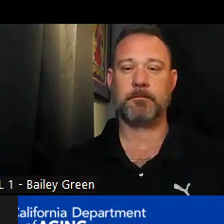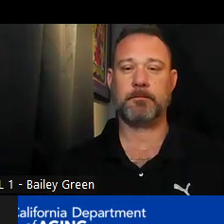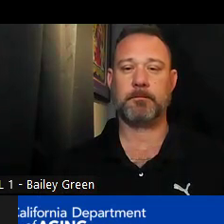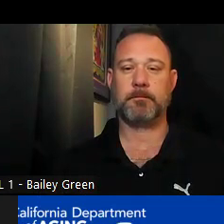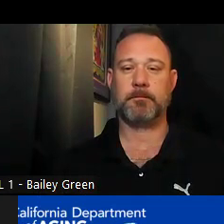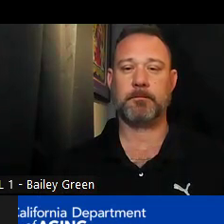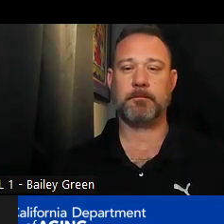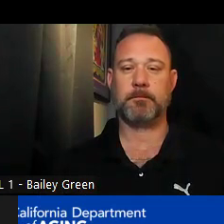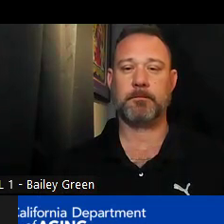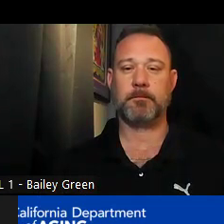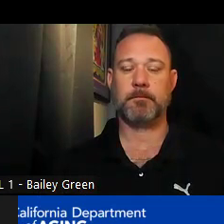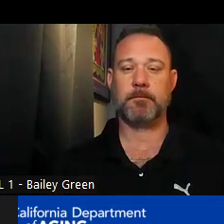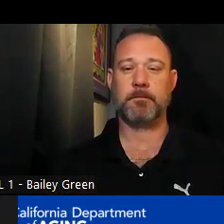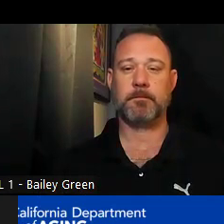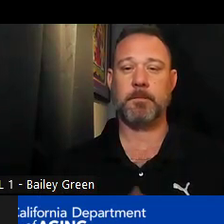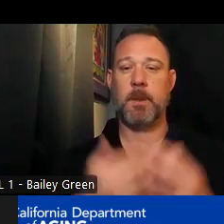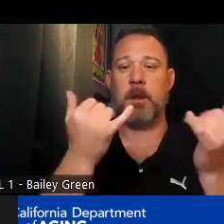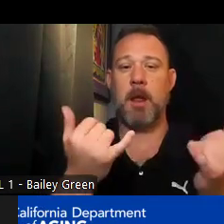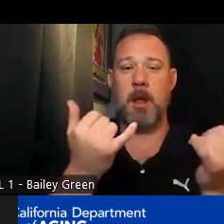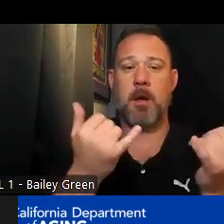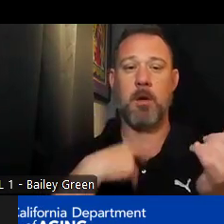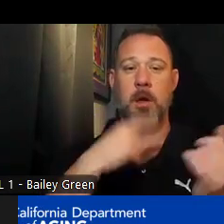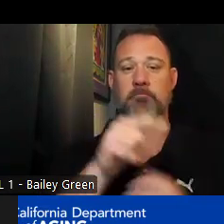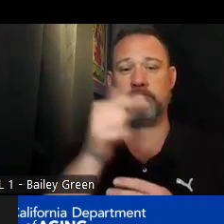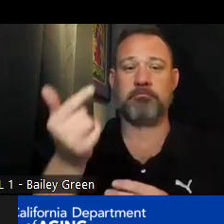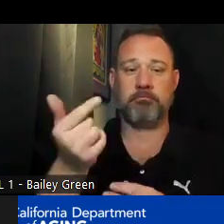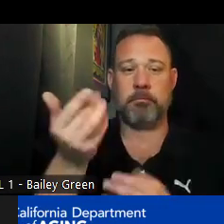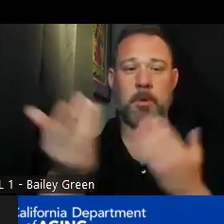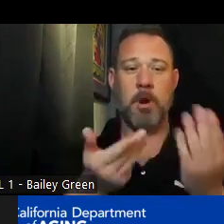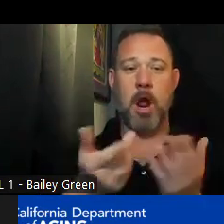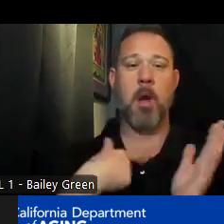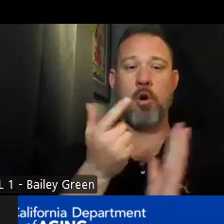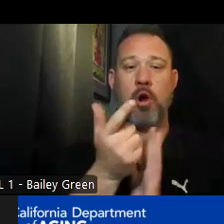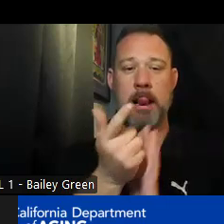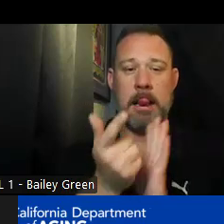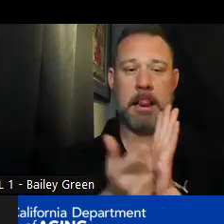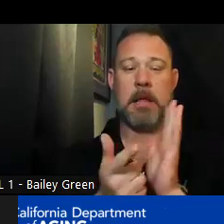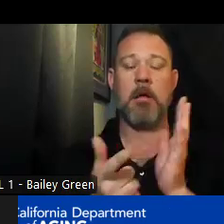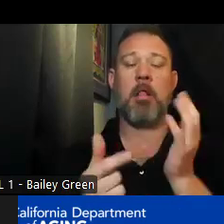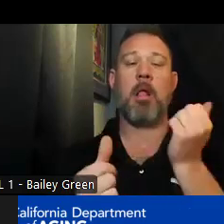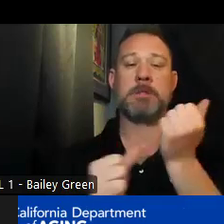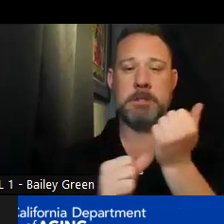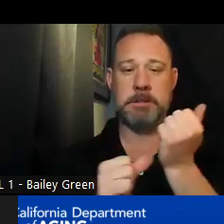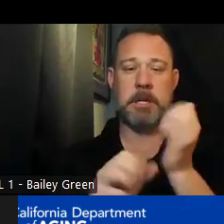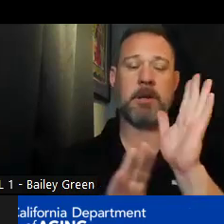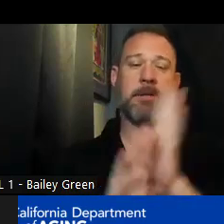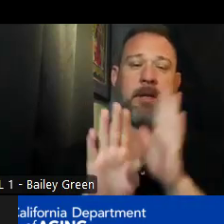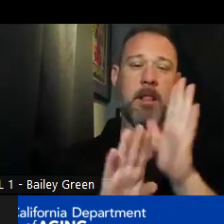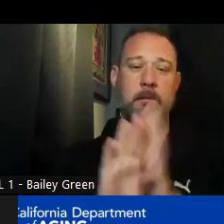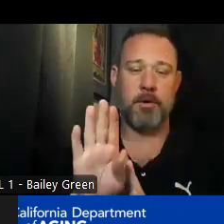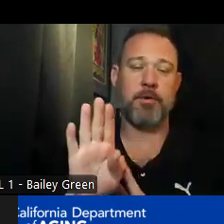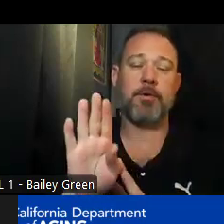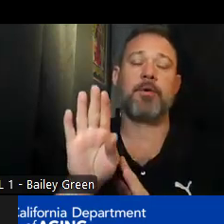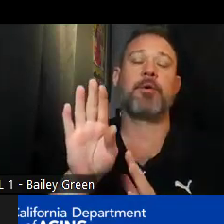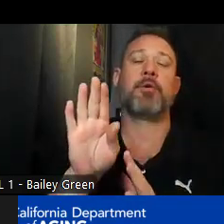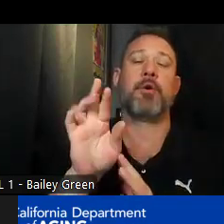aging.ca.gov. And now I'd like to introduce our legal assistance developer here at the California Department of Aging,